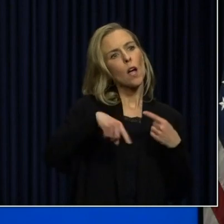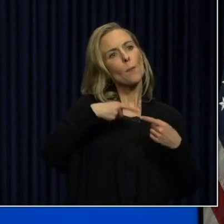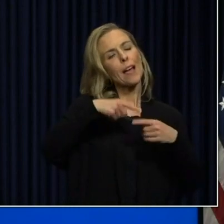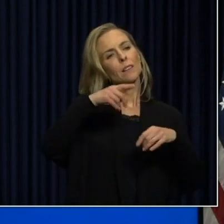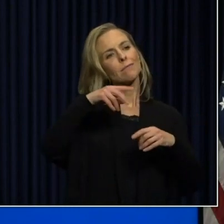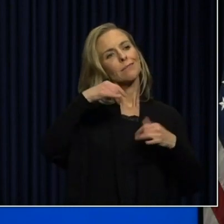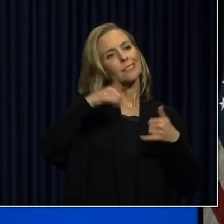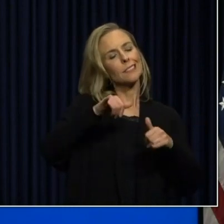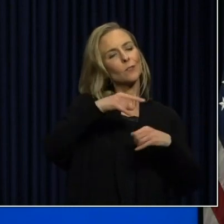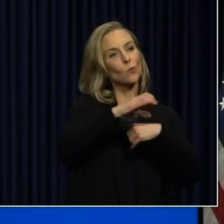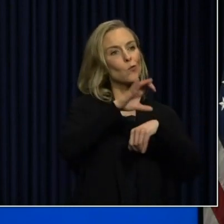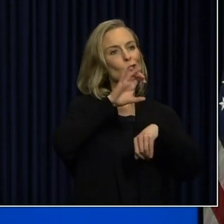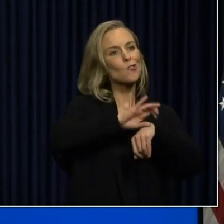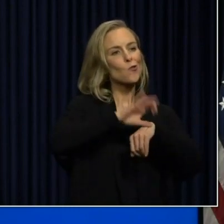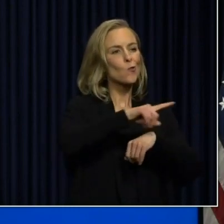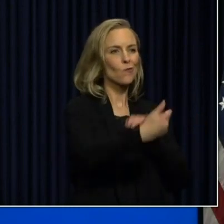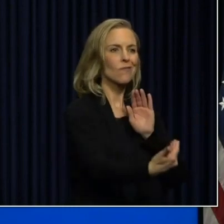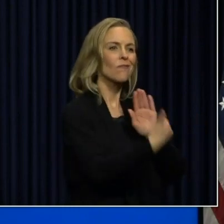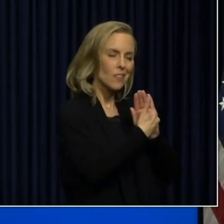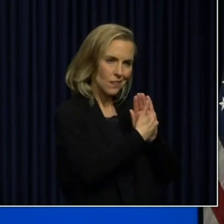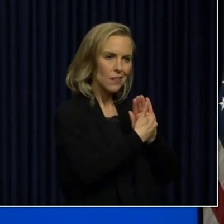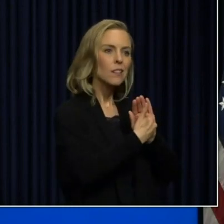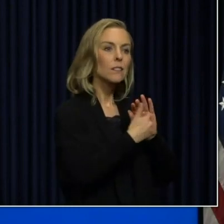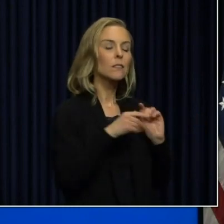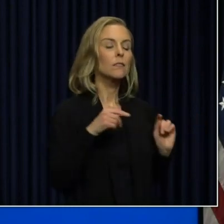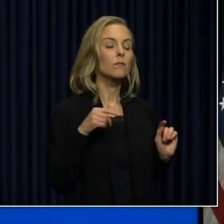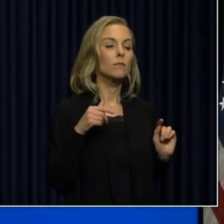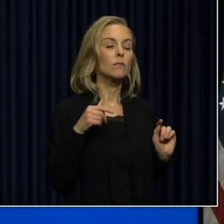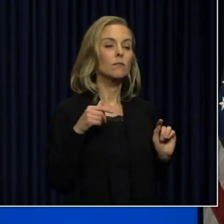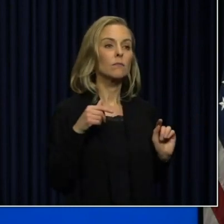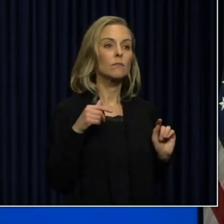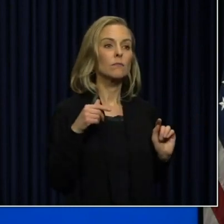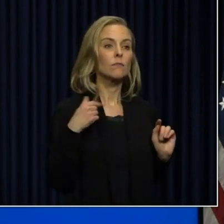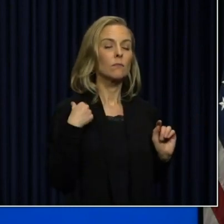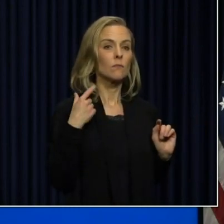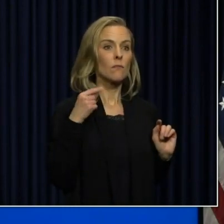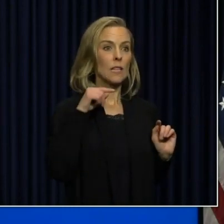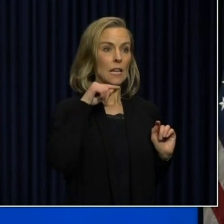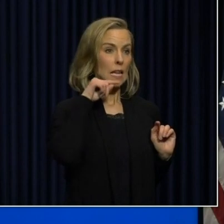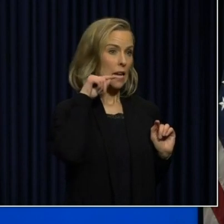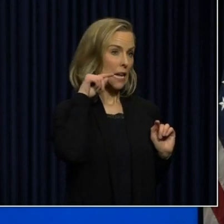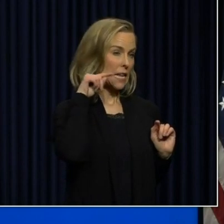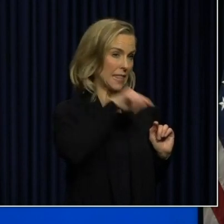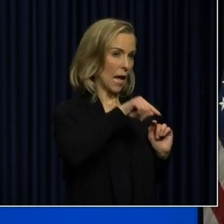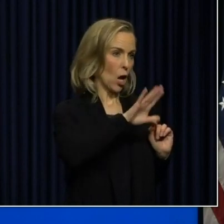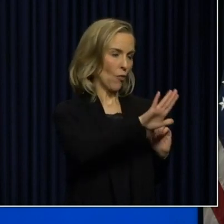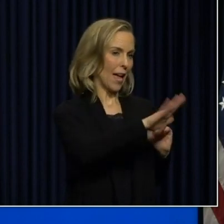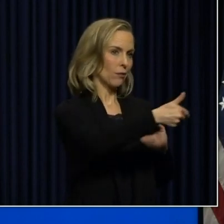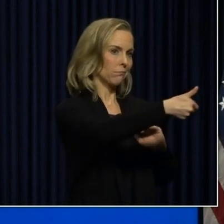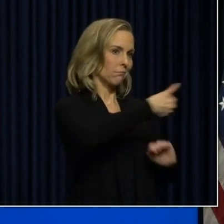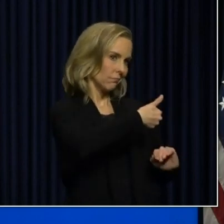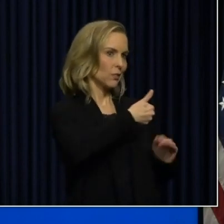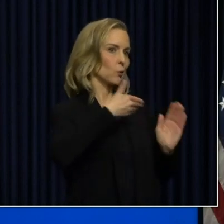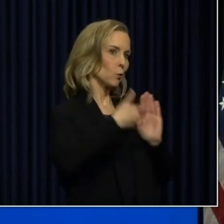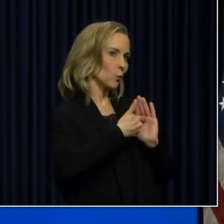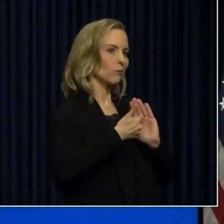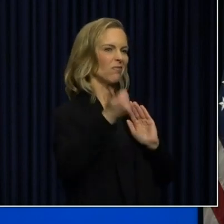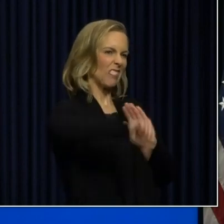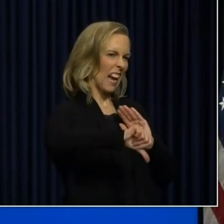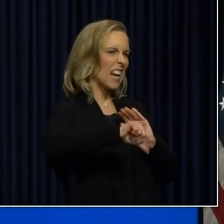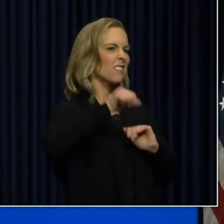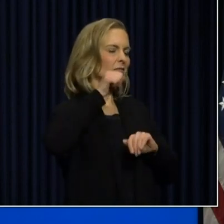church that filed suit. I believe that their preliminary injunction was denied last